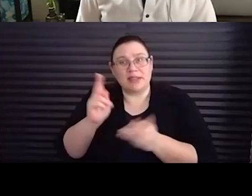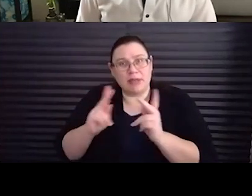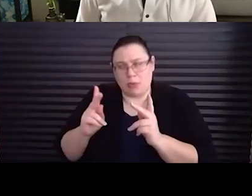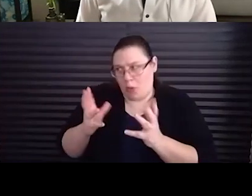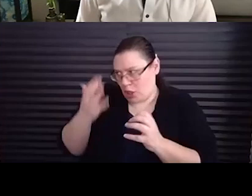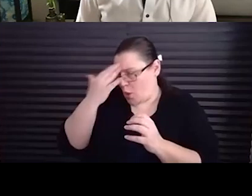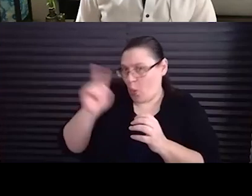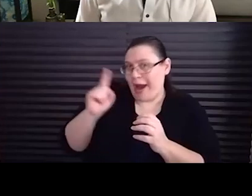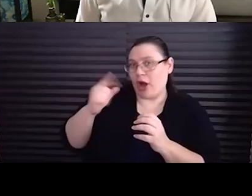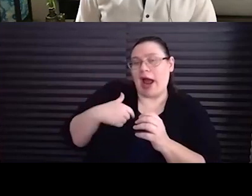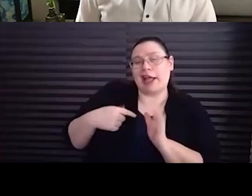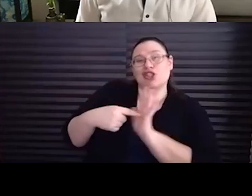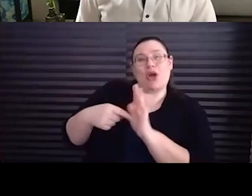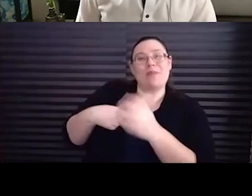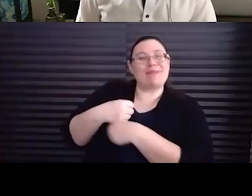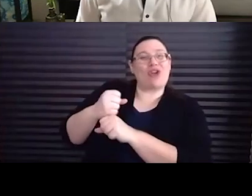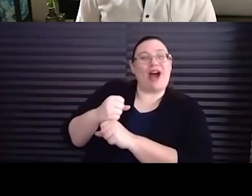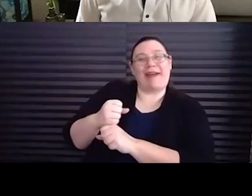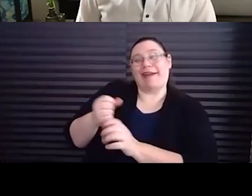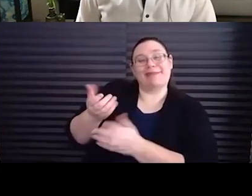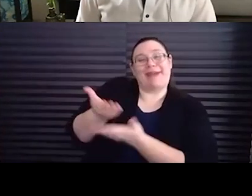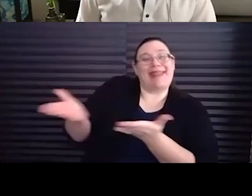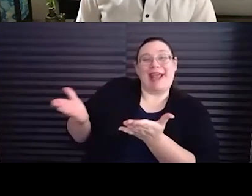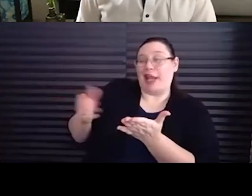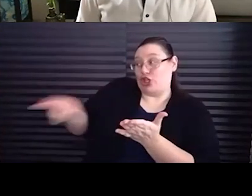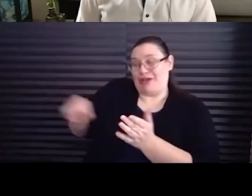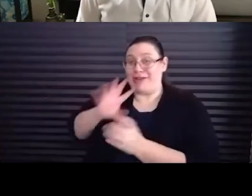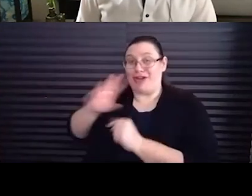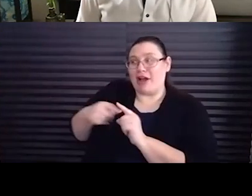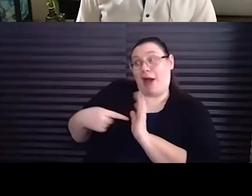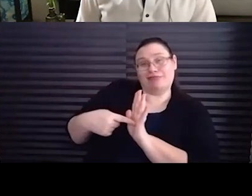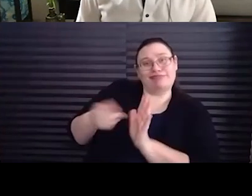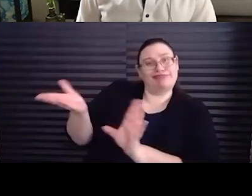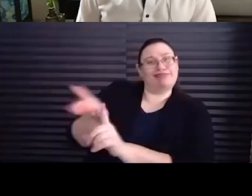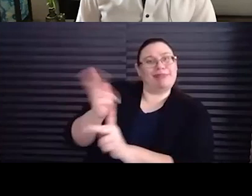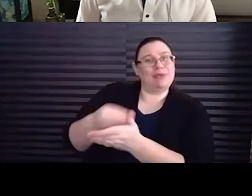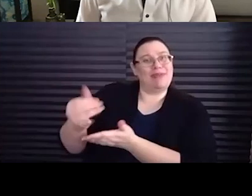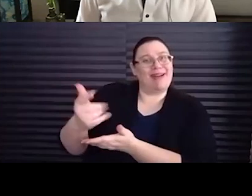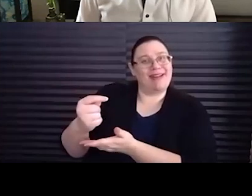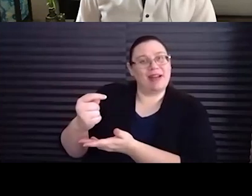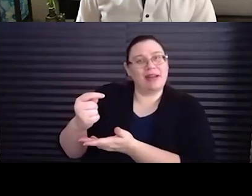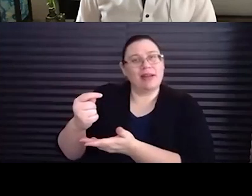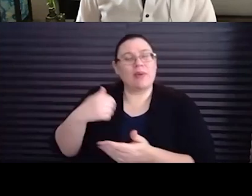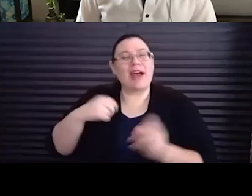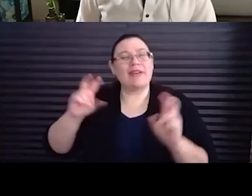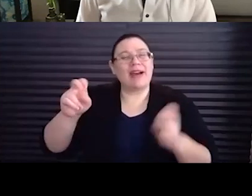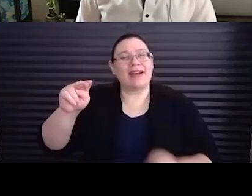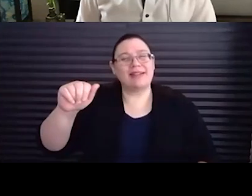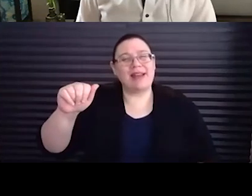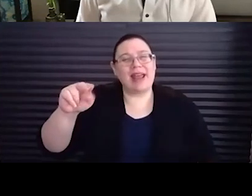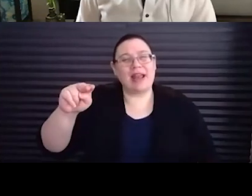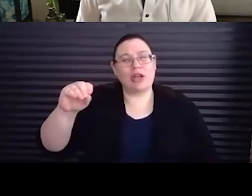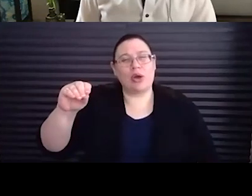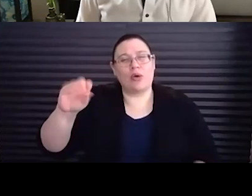place their product, or to get you to talk about it. And for those of you who have, you know, what we call like a nano following,